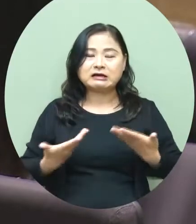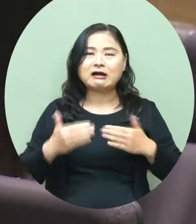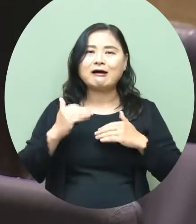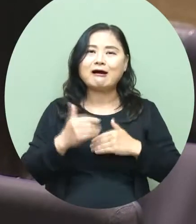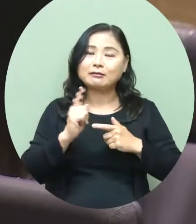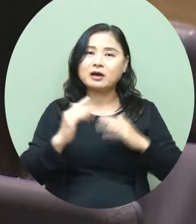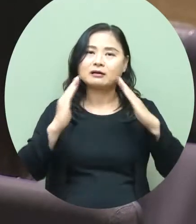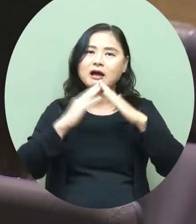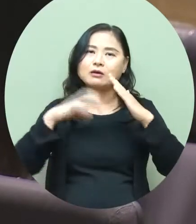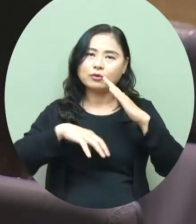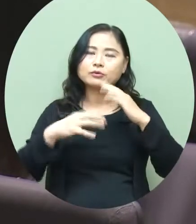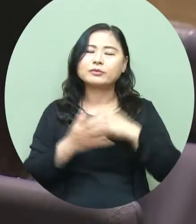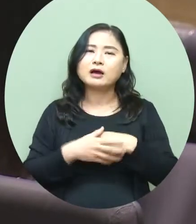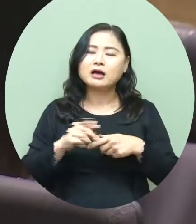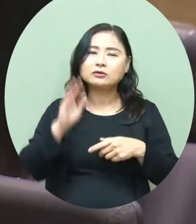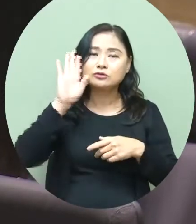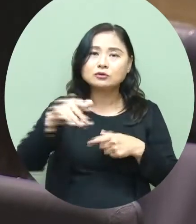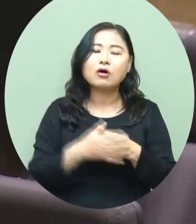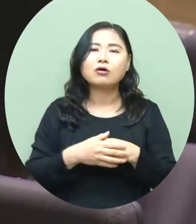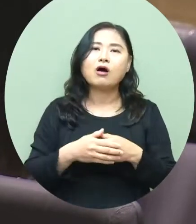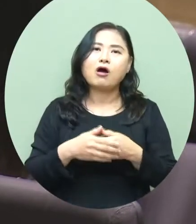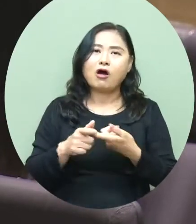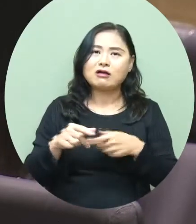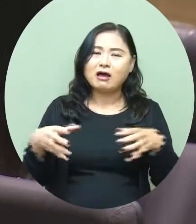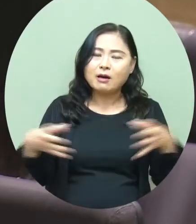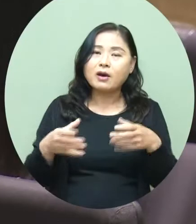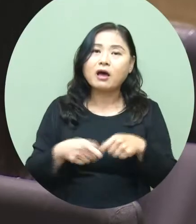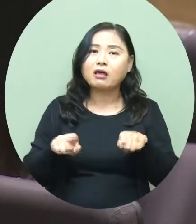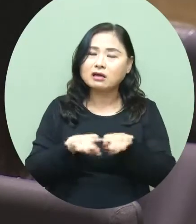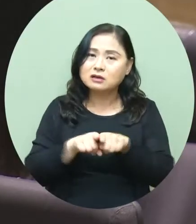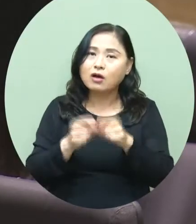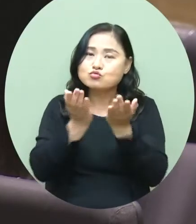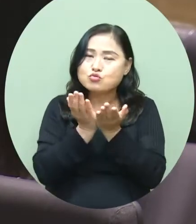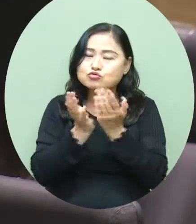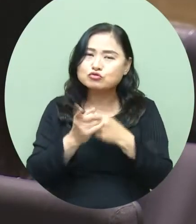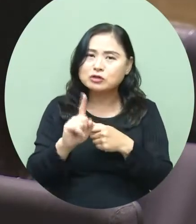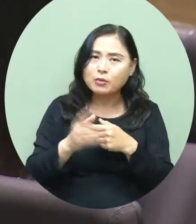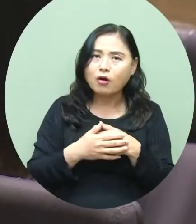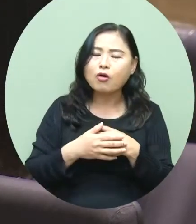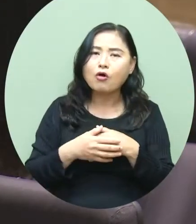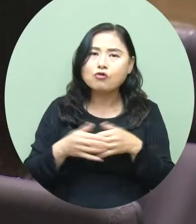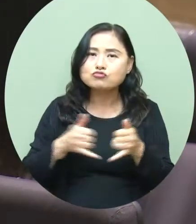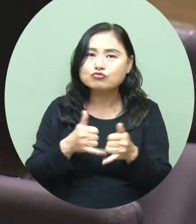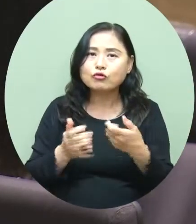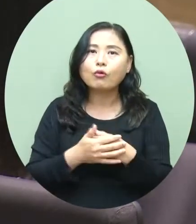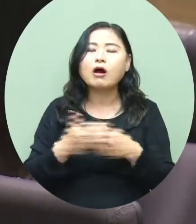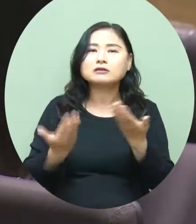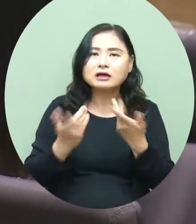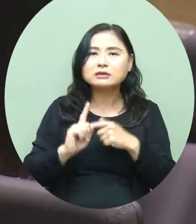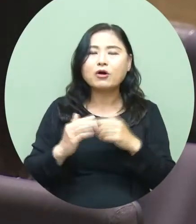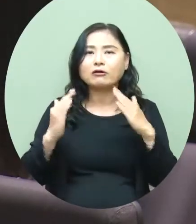close contacts are mainly household close contacts. Now, what about when schools resume? Would